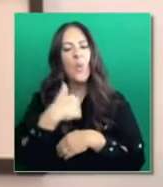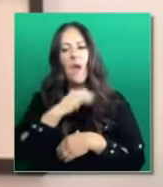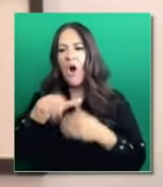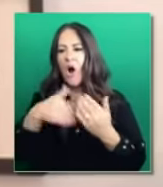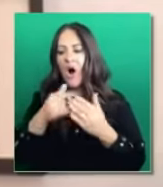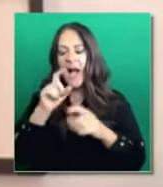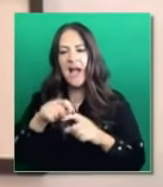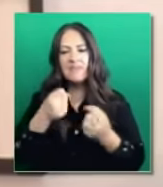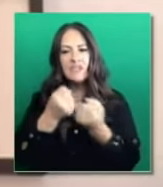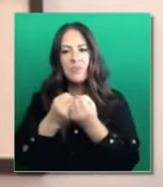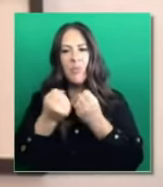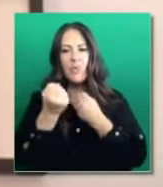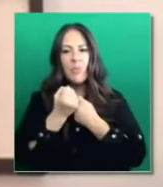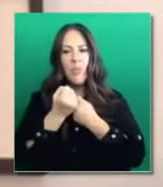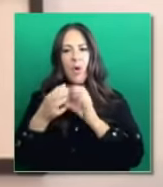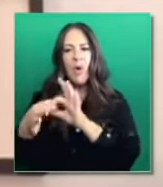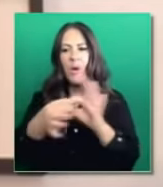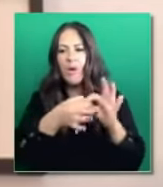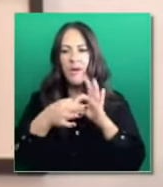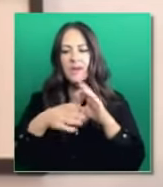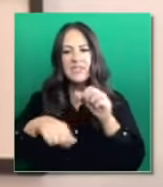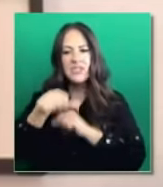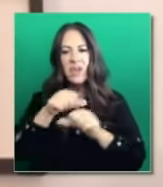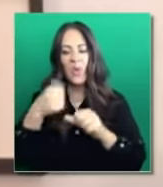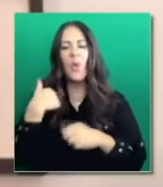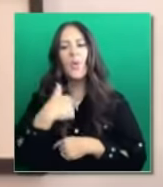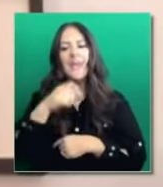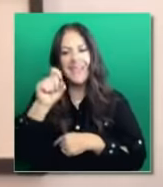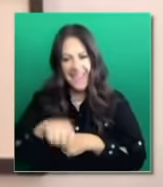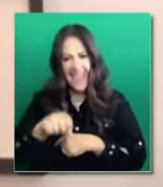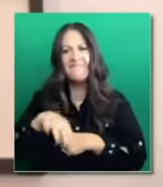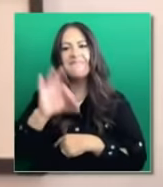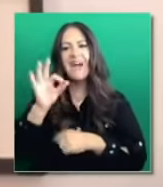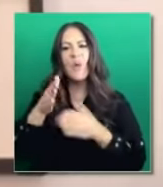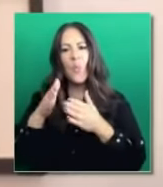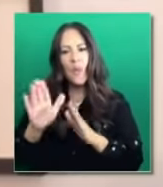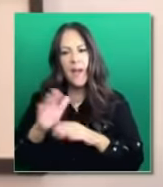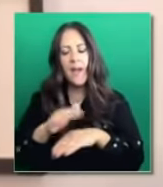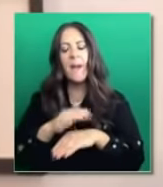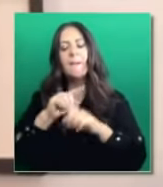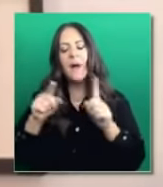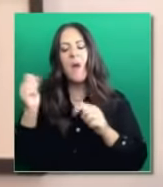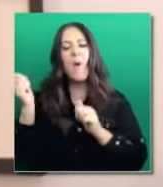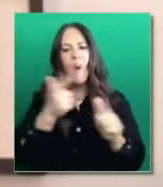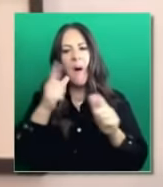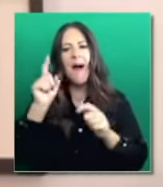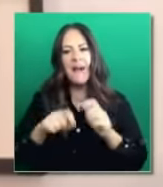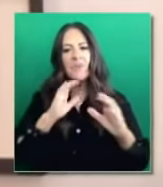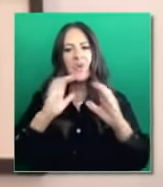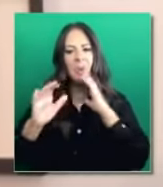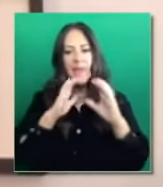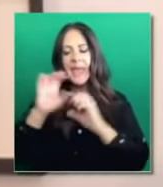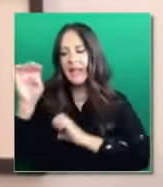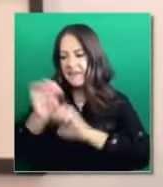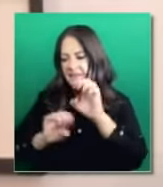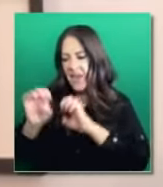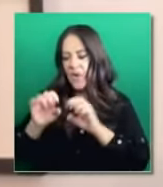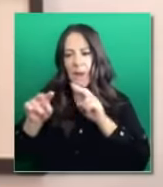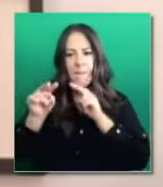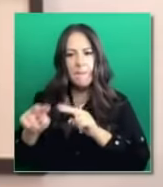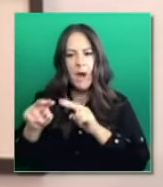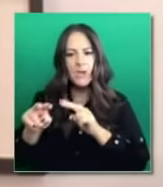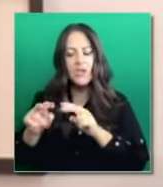together. We certainly can find a path forward, but we're going to have to work on every single stage and communicate, evaluate, and monitor and